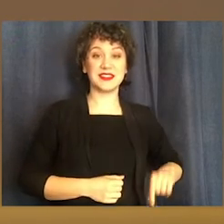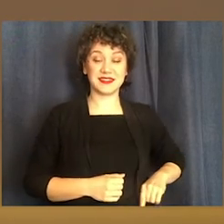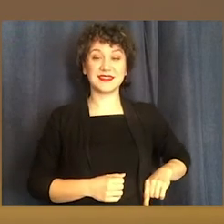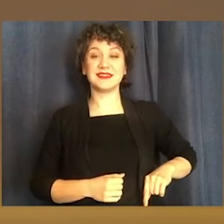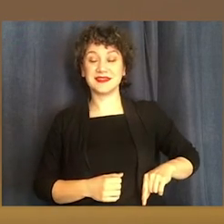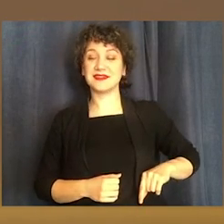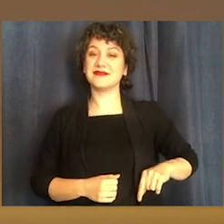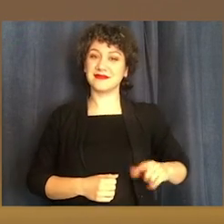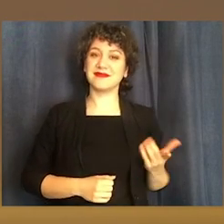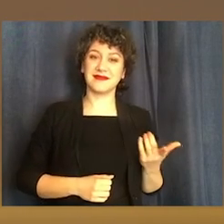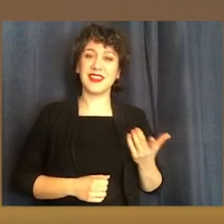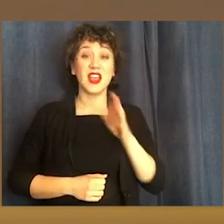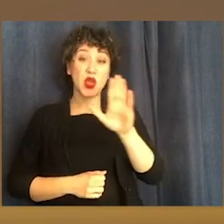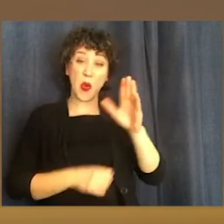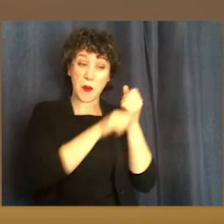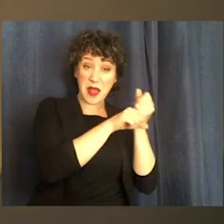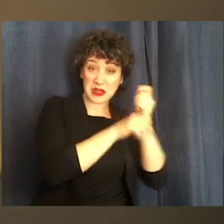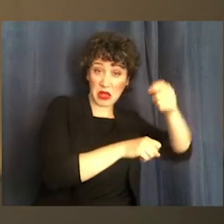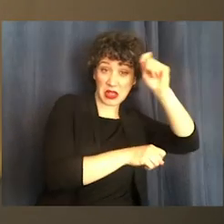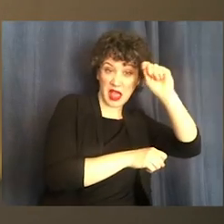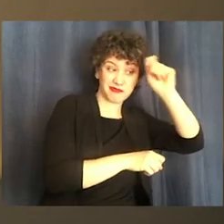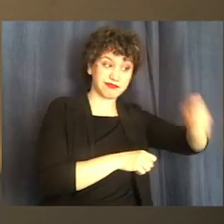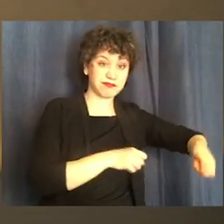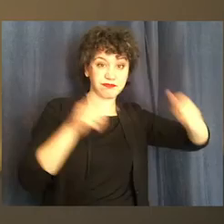when they gave us our trophies.